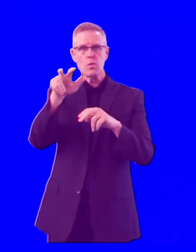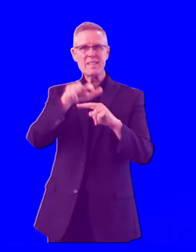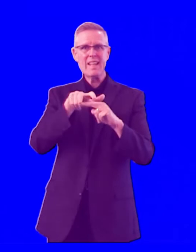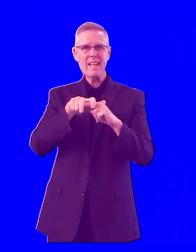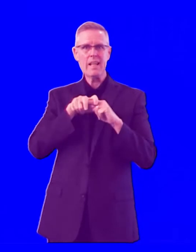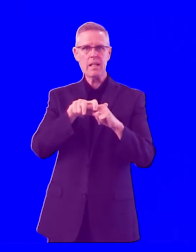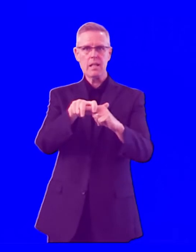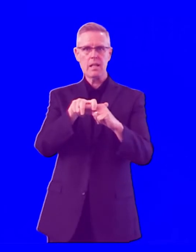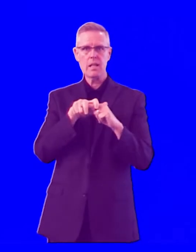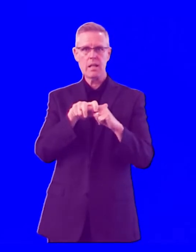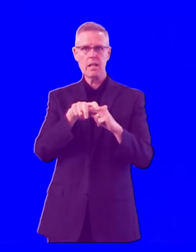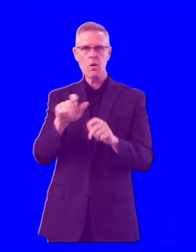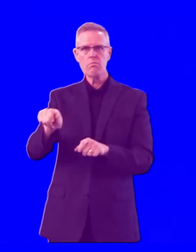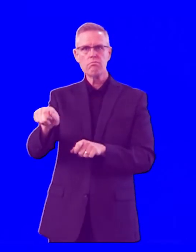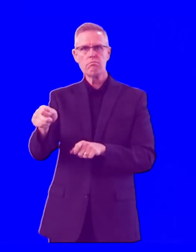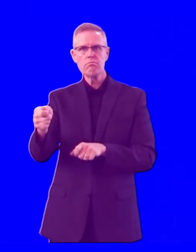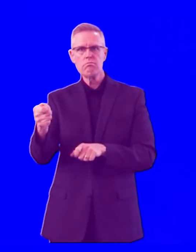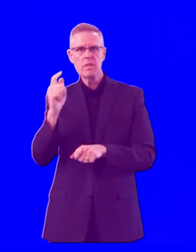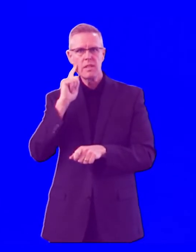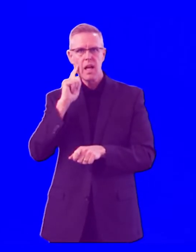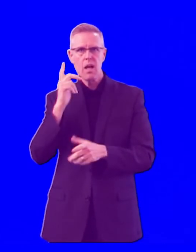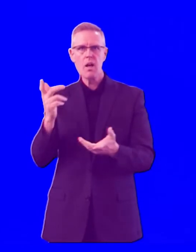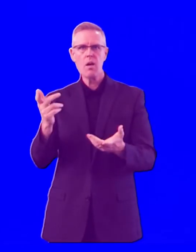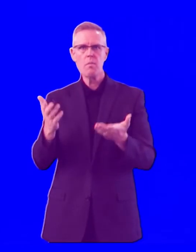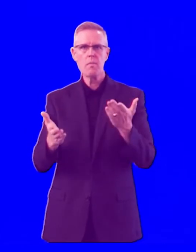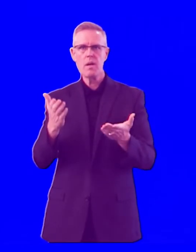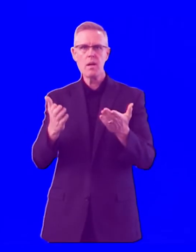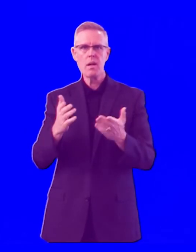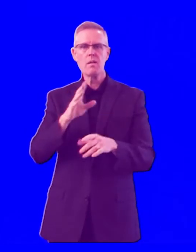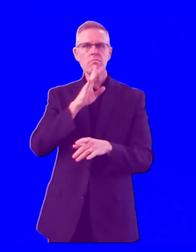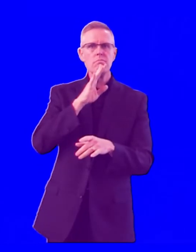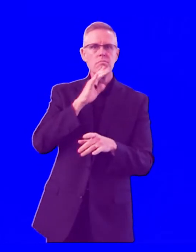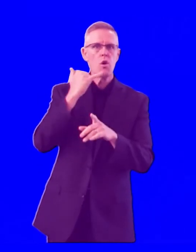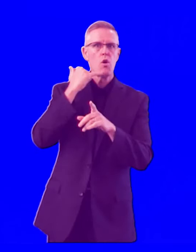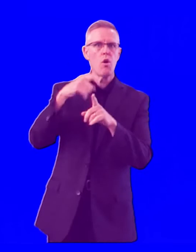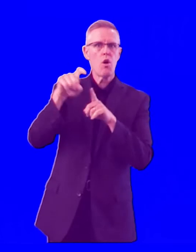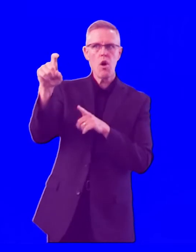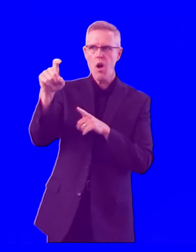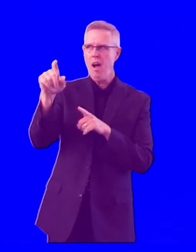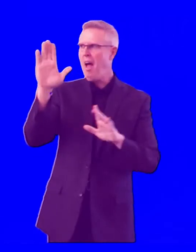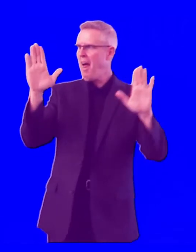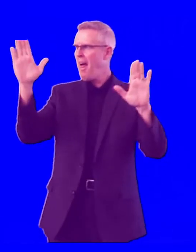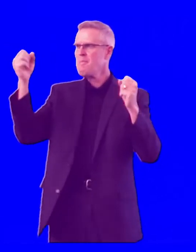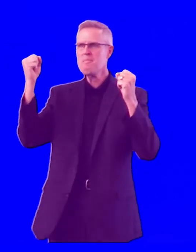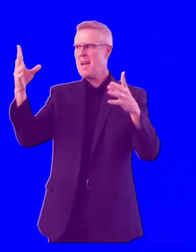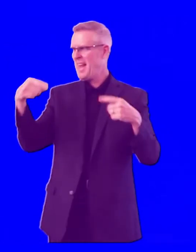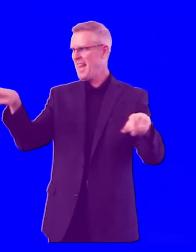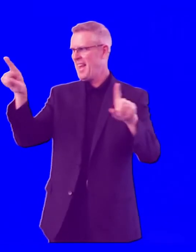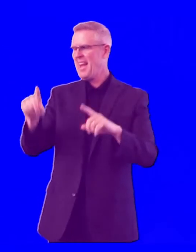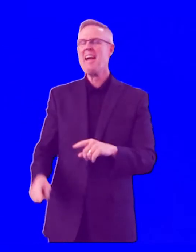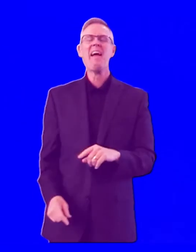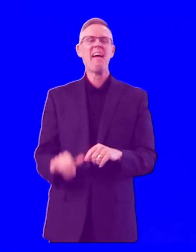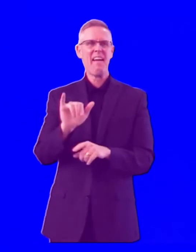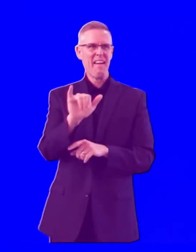seat? Or maybe turned up the volume? Or perhaps spoke and made a phone call? Oh, I got more people's hands up. Even